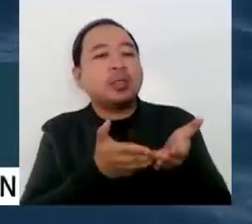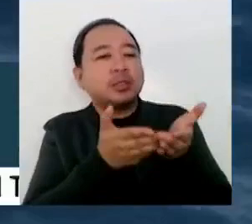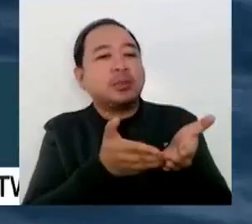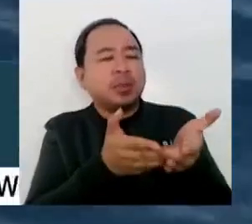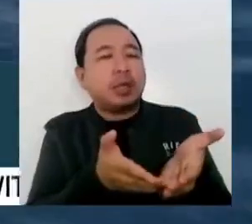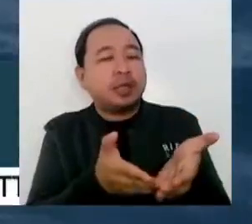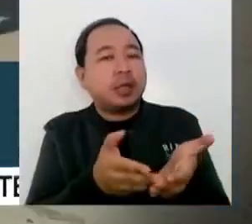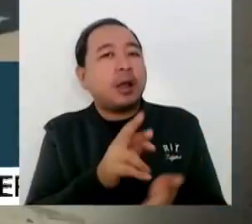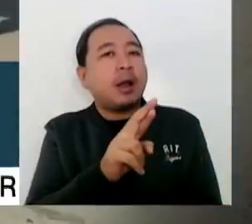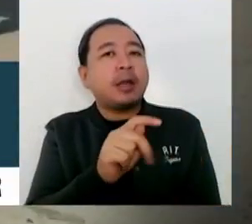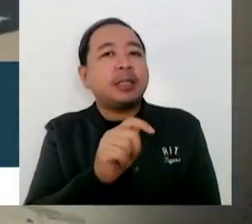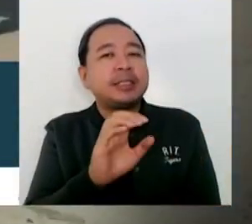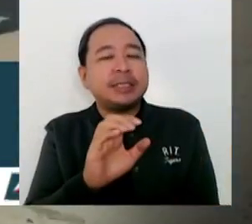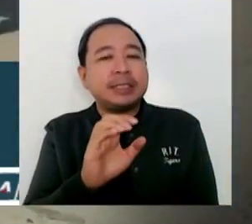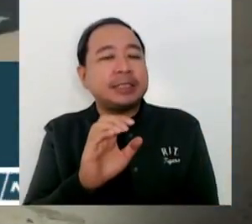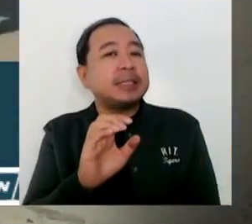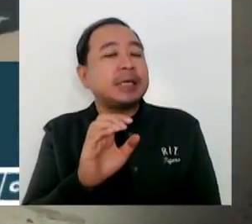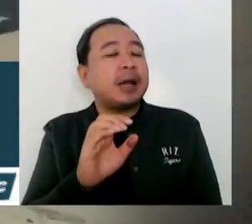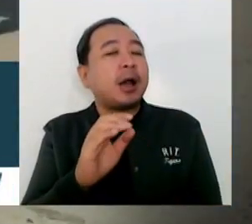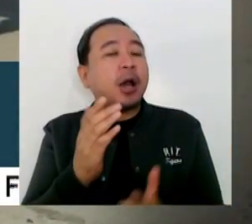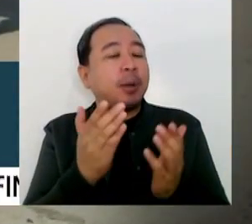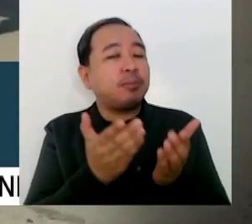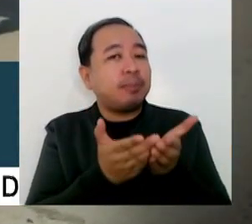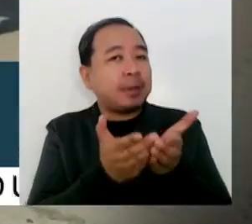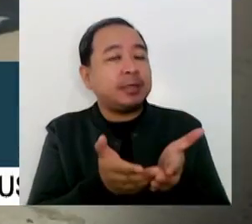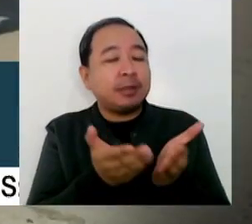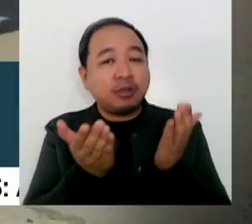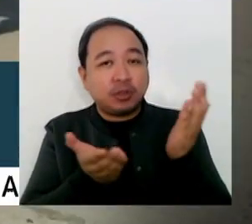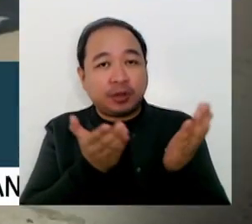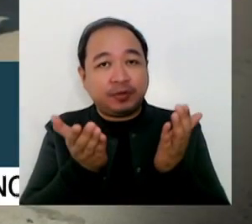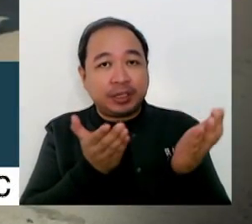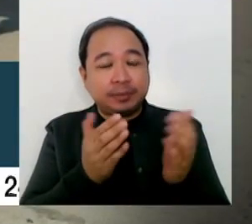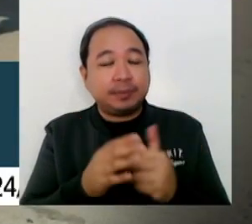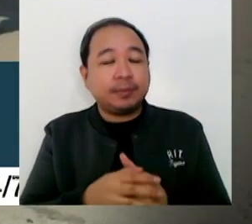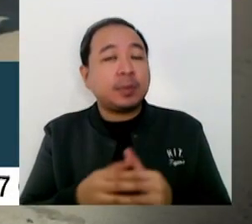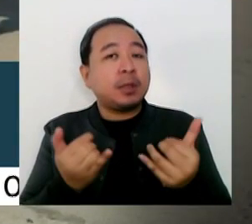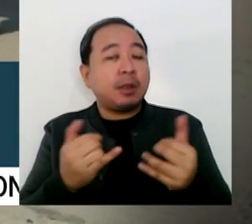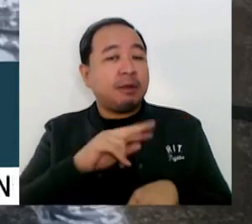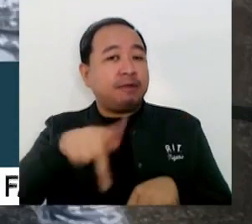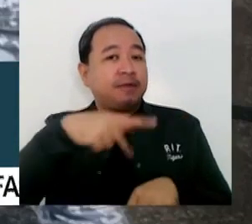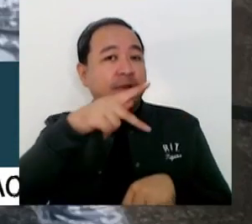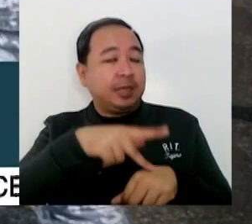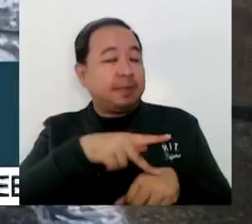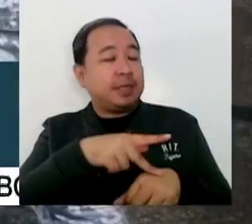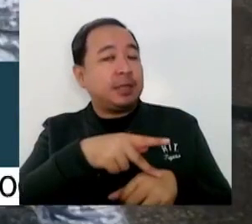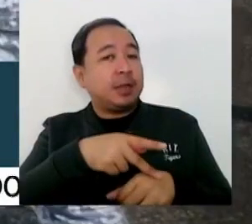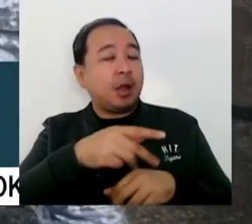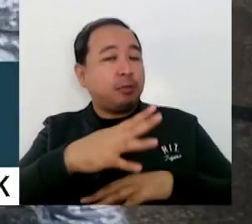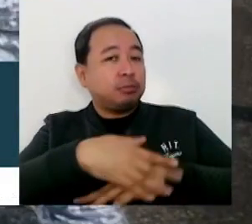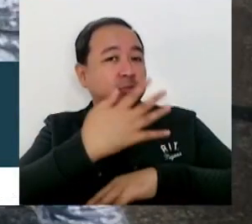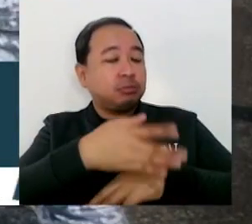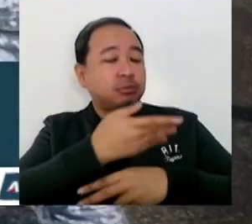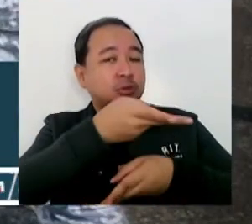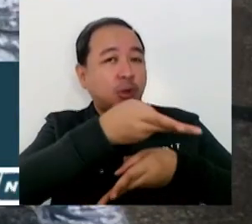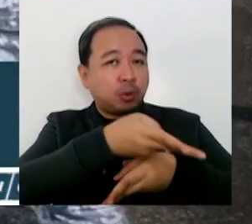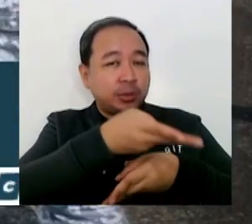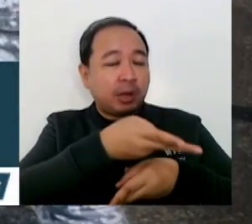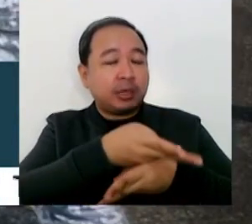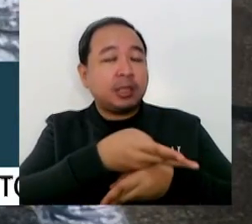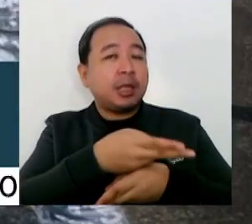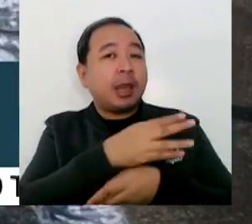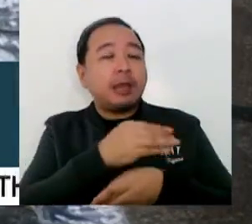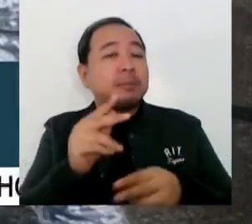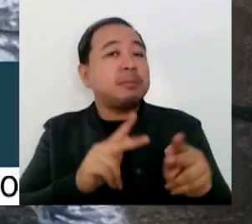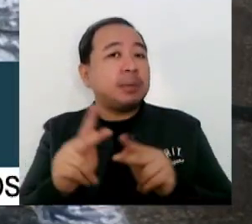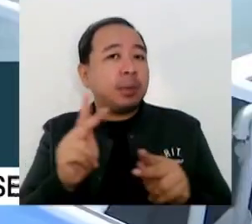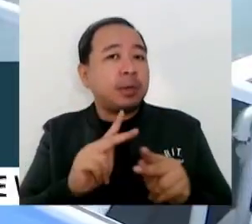Marine Services. Secretary Rimulya also said that the Coast Guard and Marina people are not safe from the case because of possible negligence in their